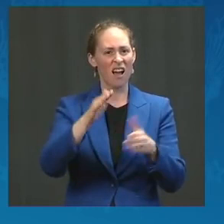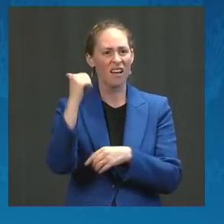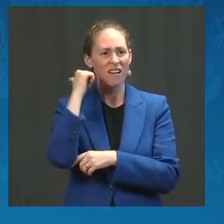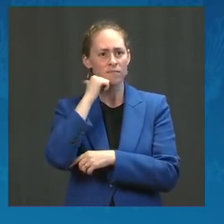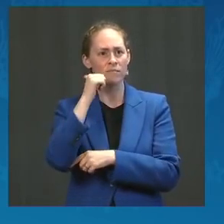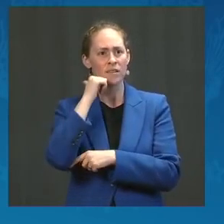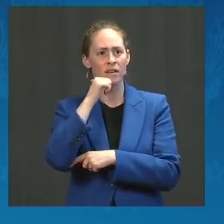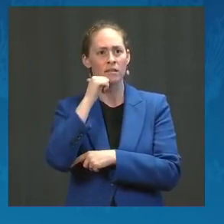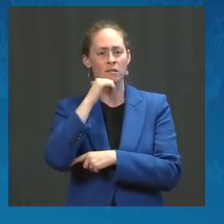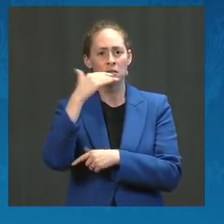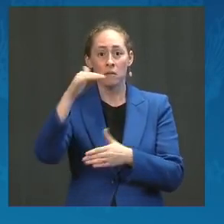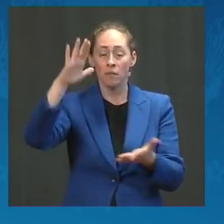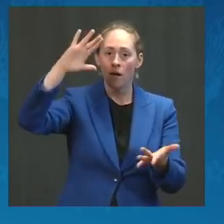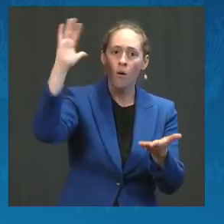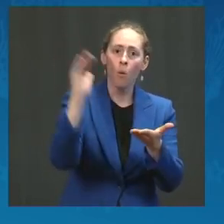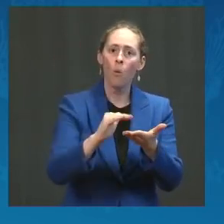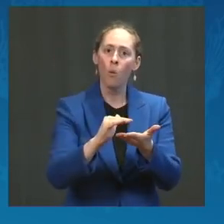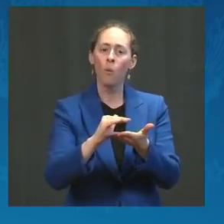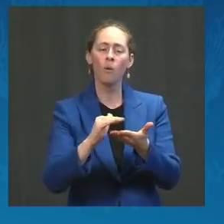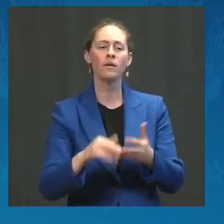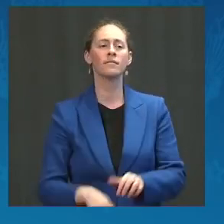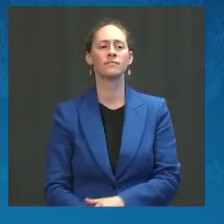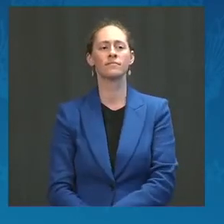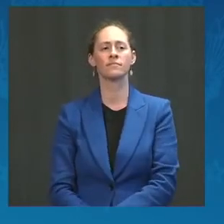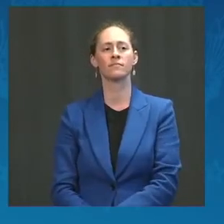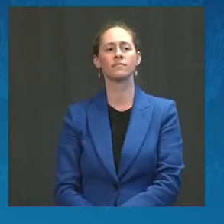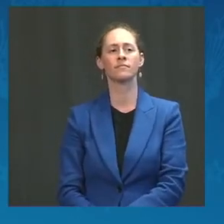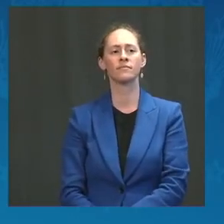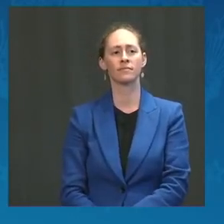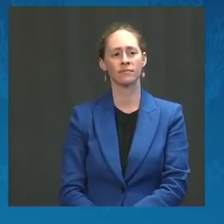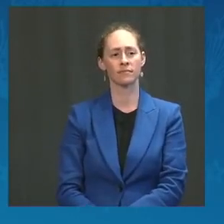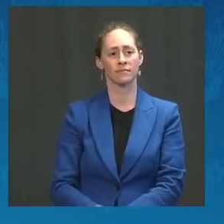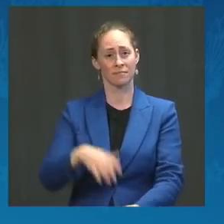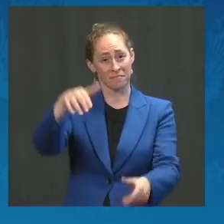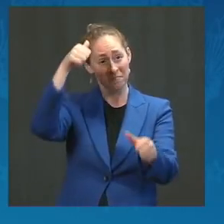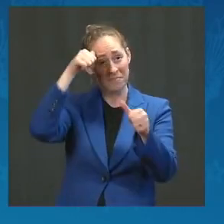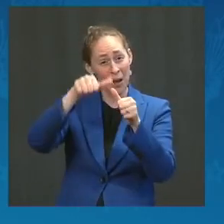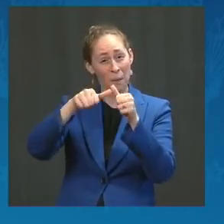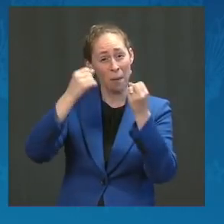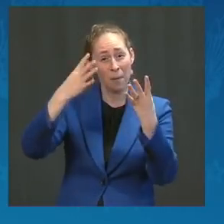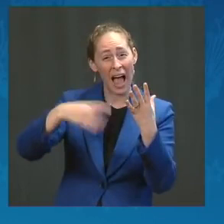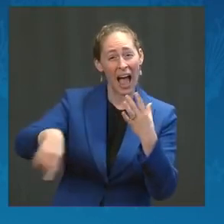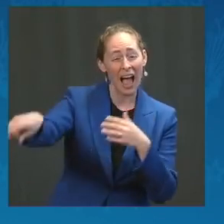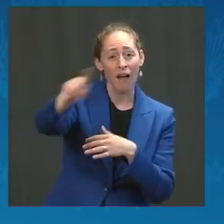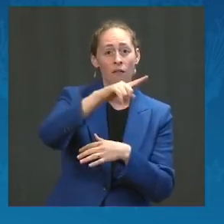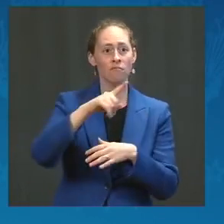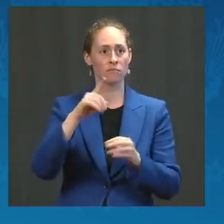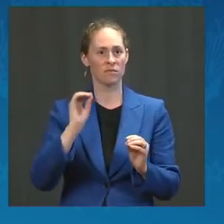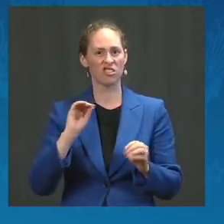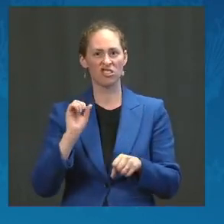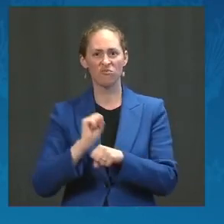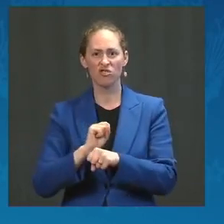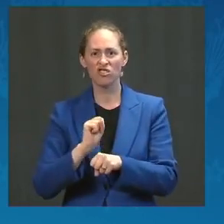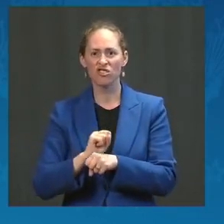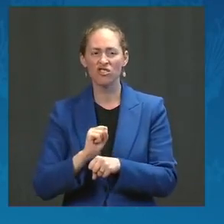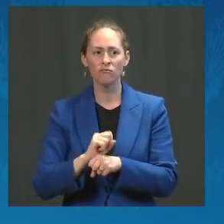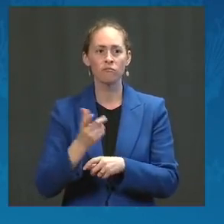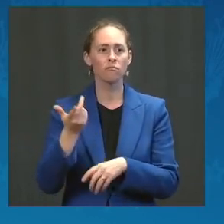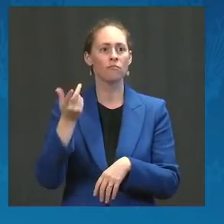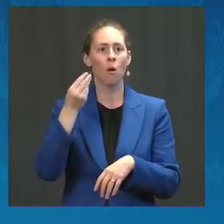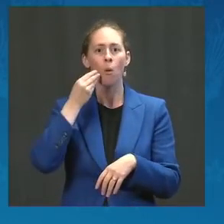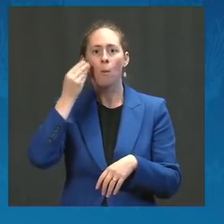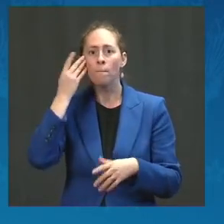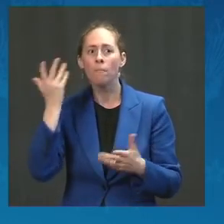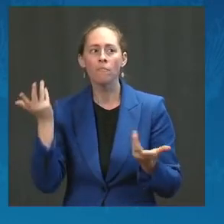Significant. Millions of people were out of work, out of homes, out of hope and going hungry. Remember